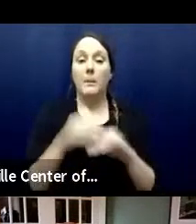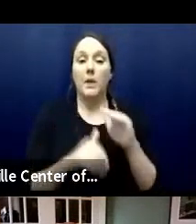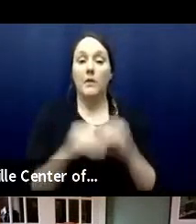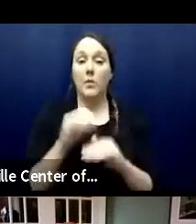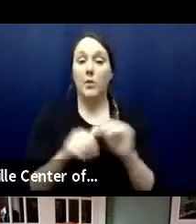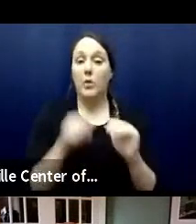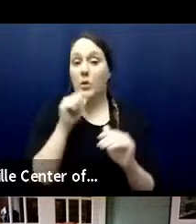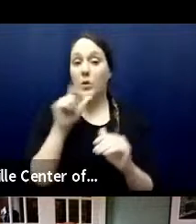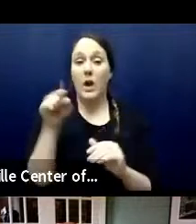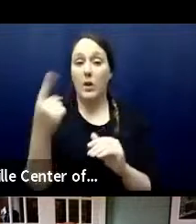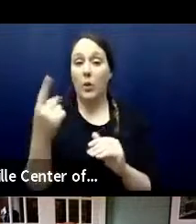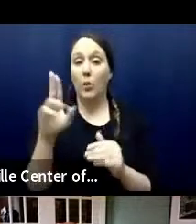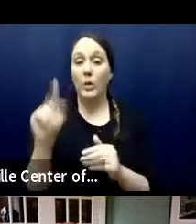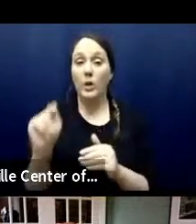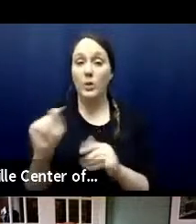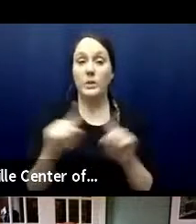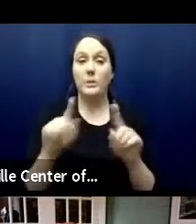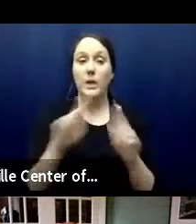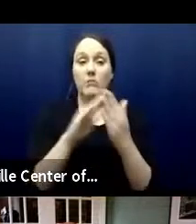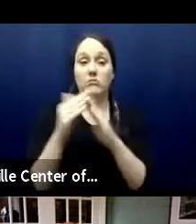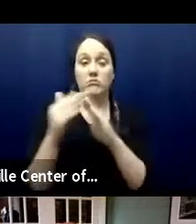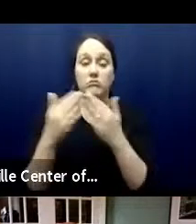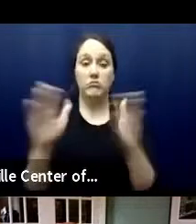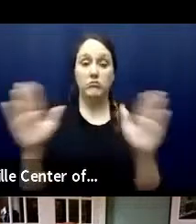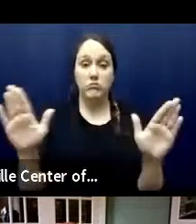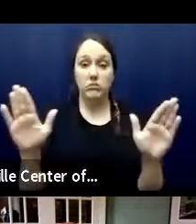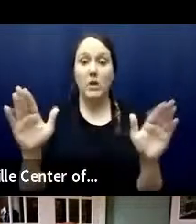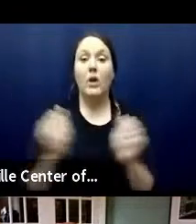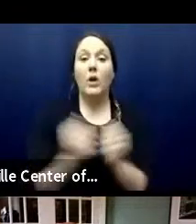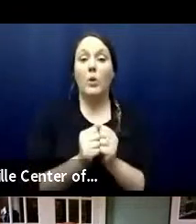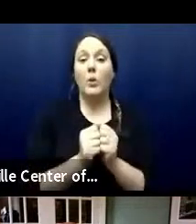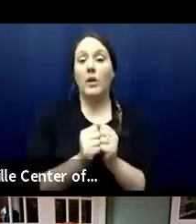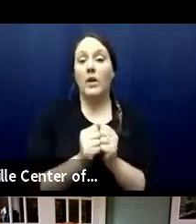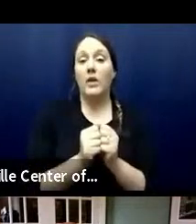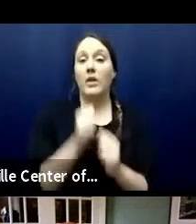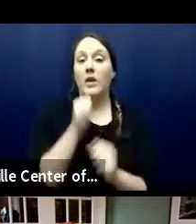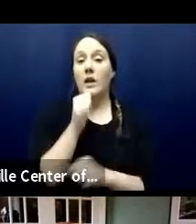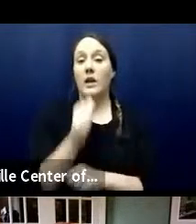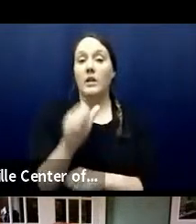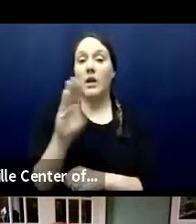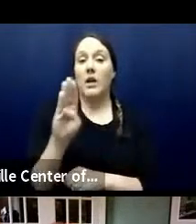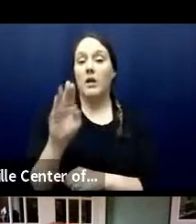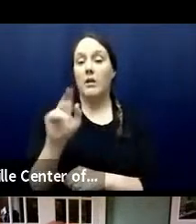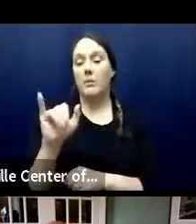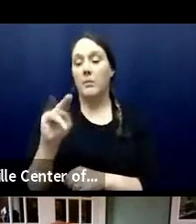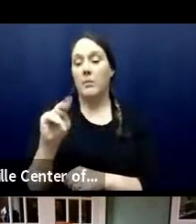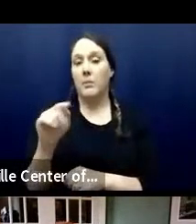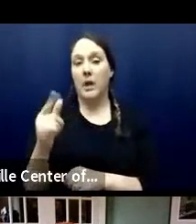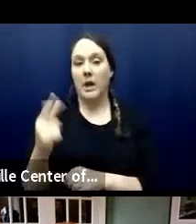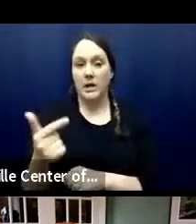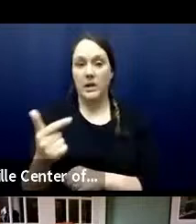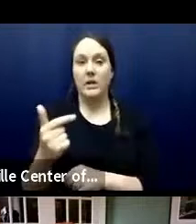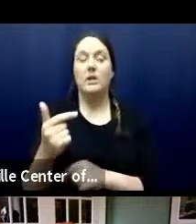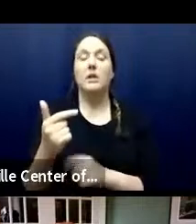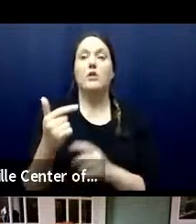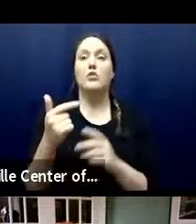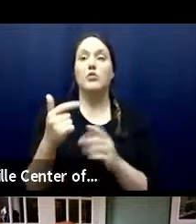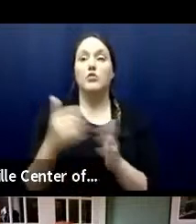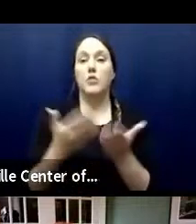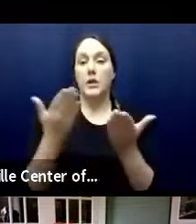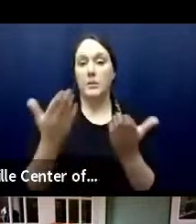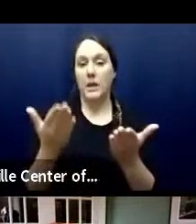just for UT, but across the community, with a non-binding recommendation that the